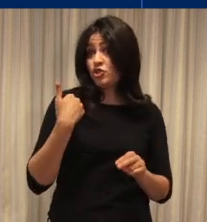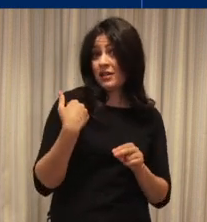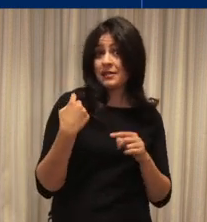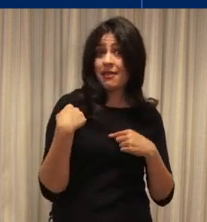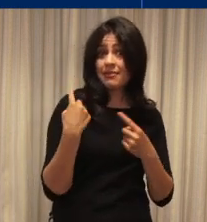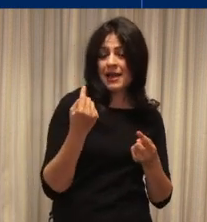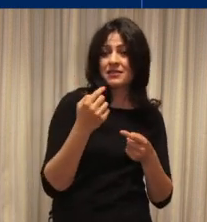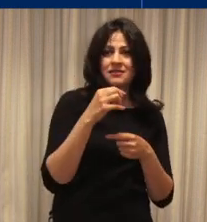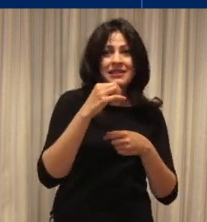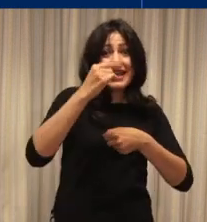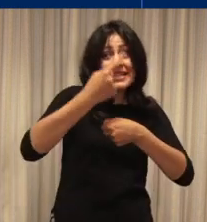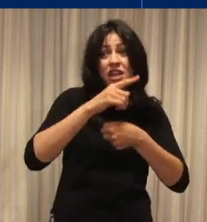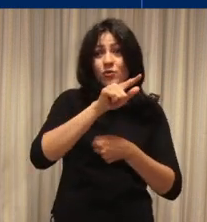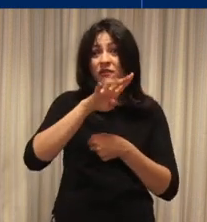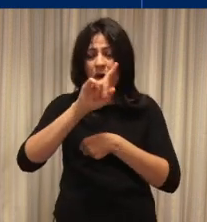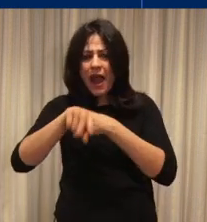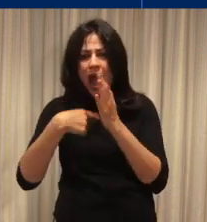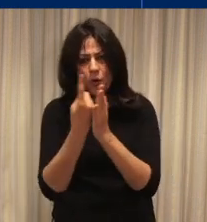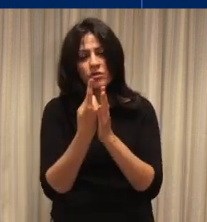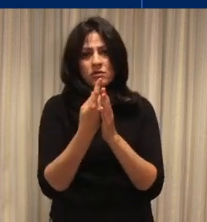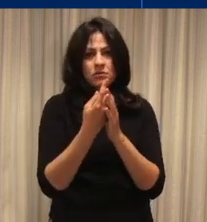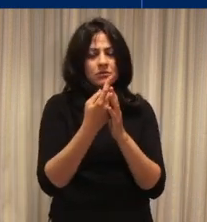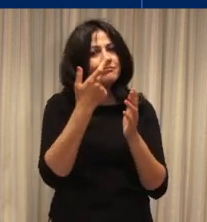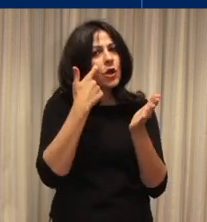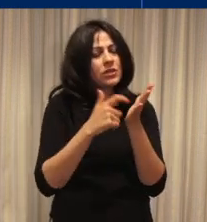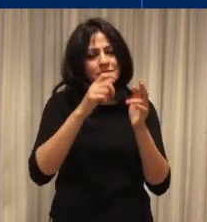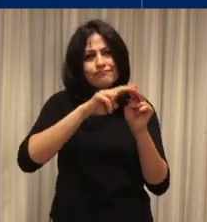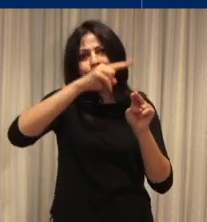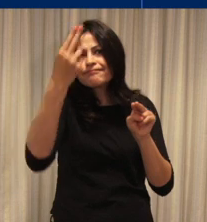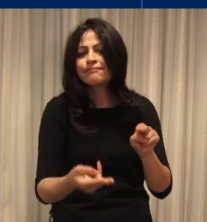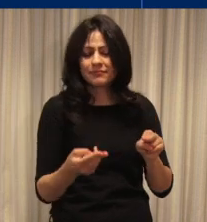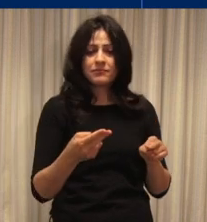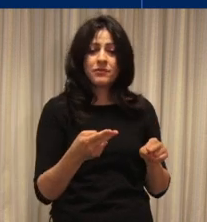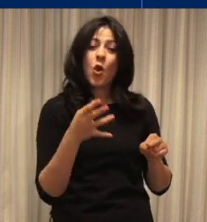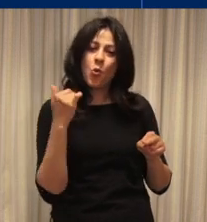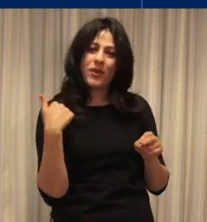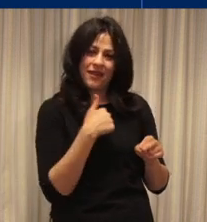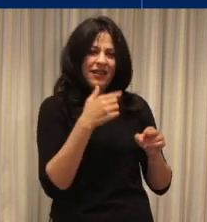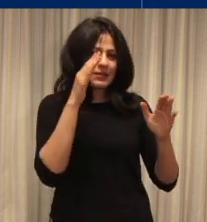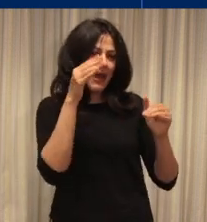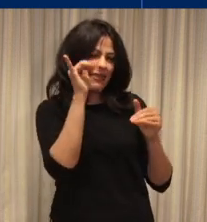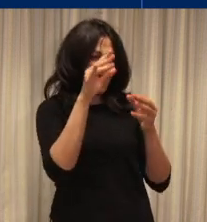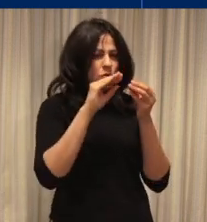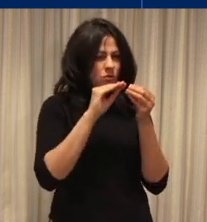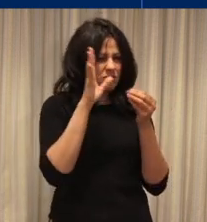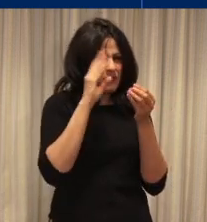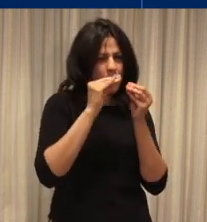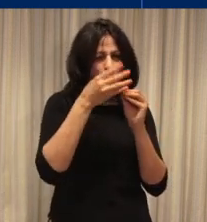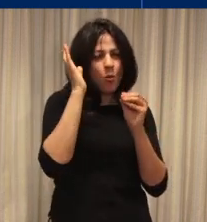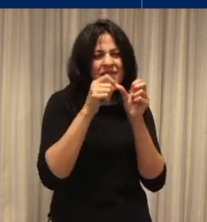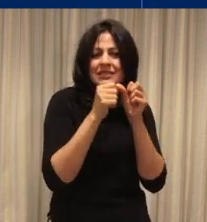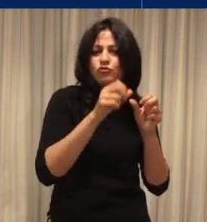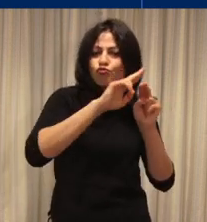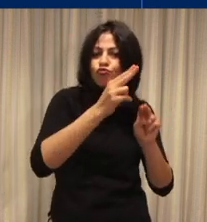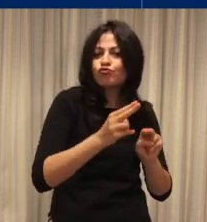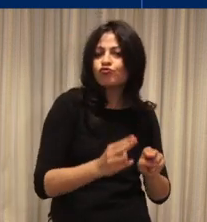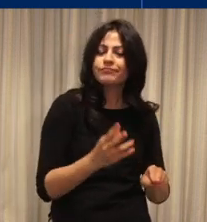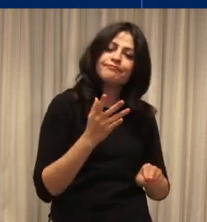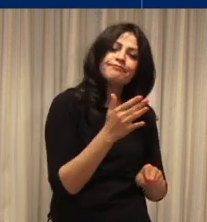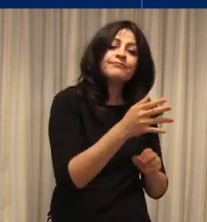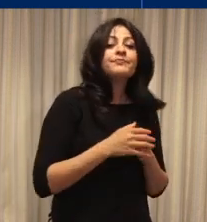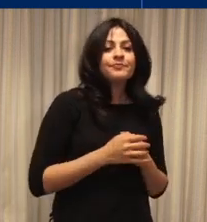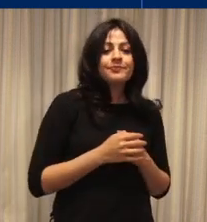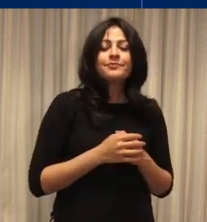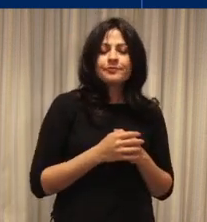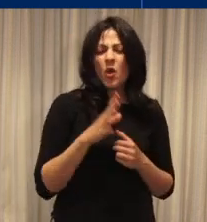last 24 hours, so that is good news, and we anticipate that that will continue in the near future as well.